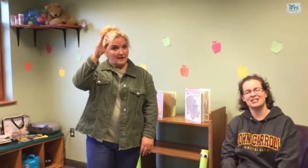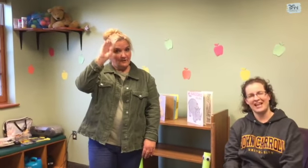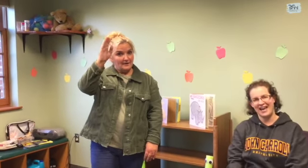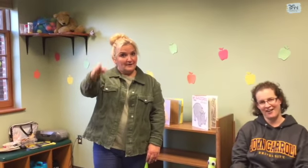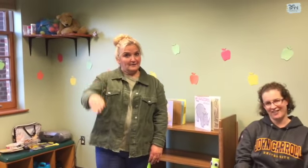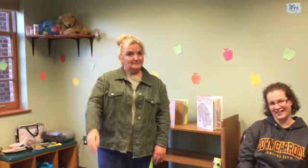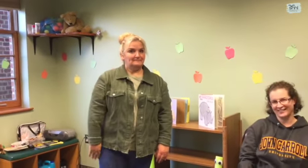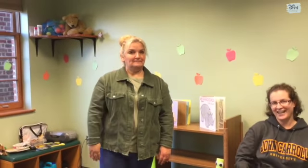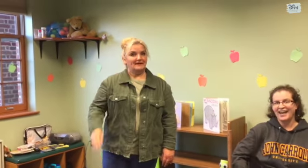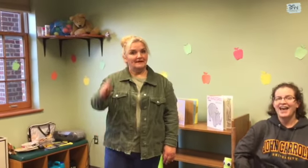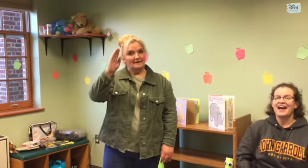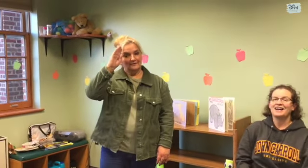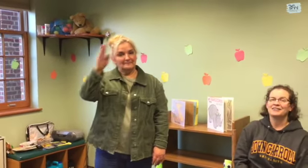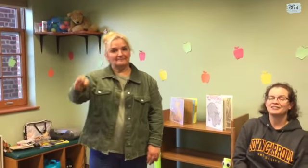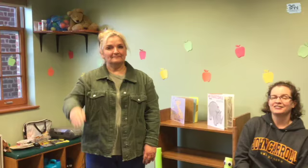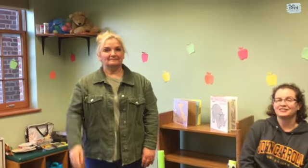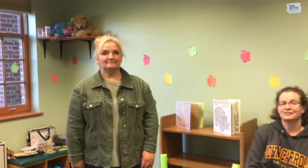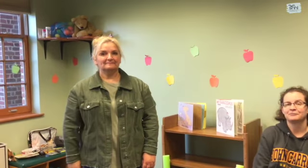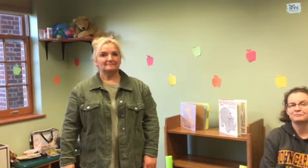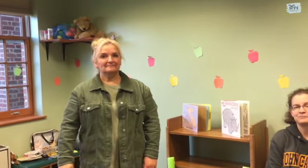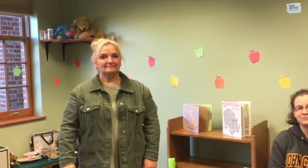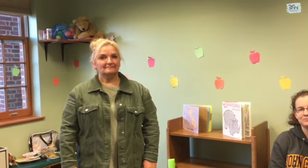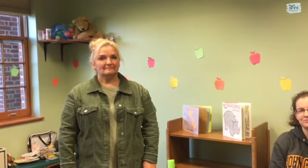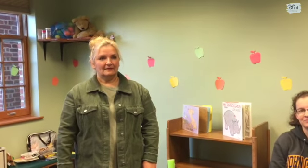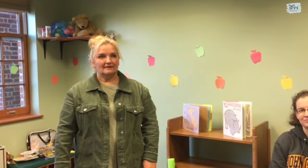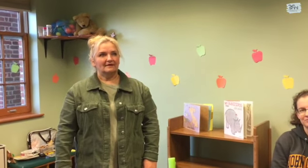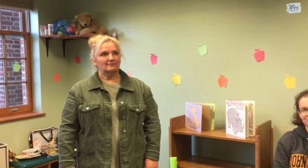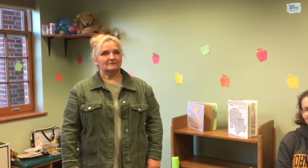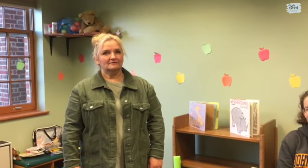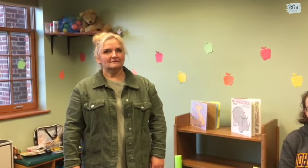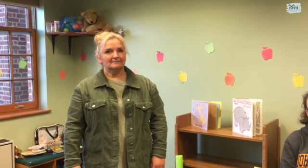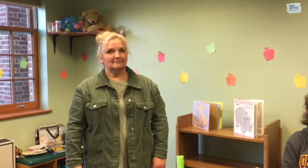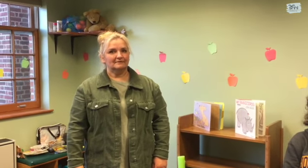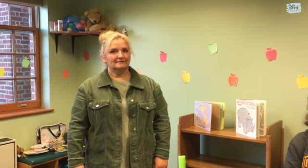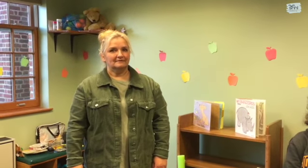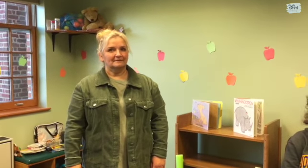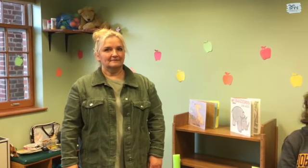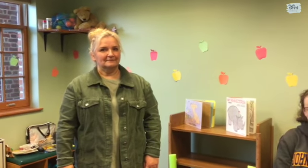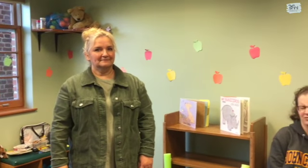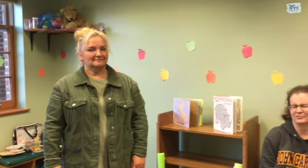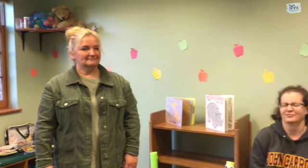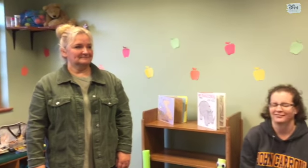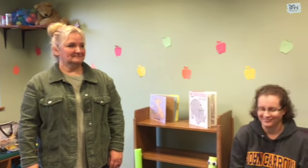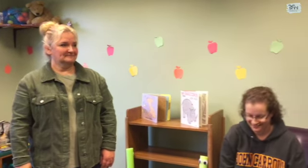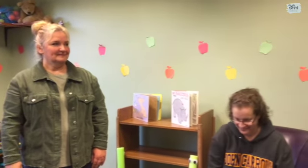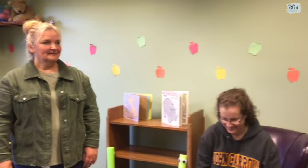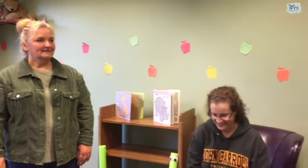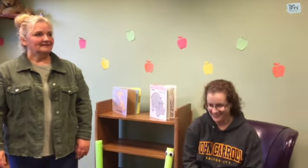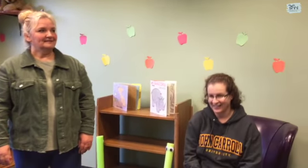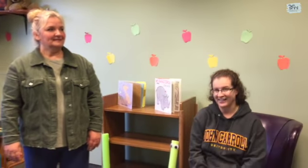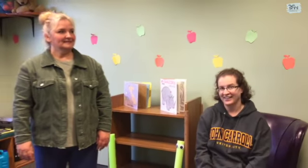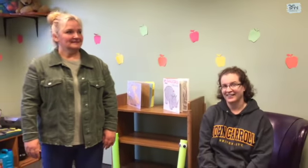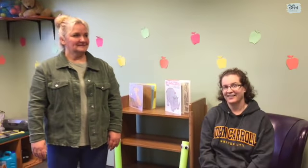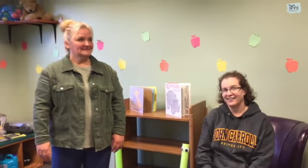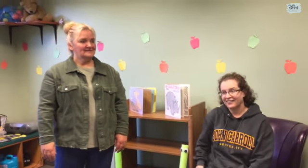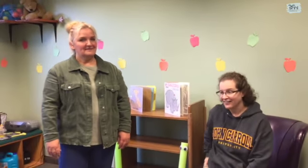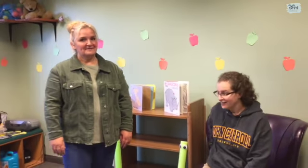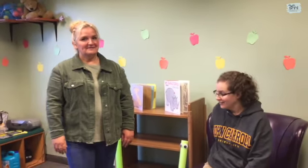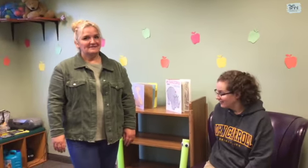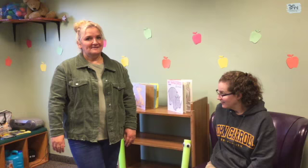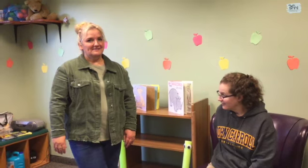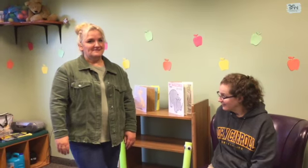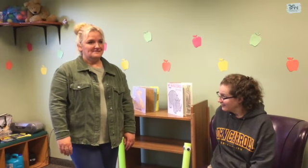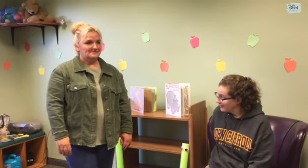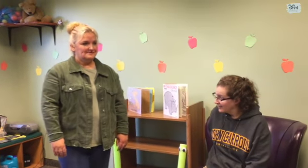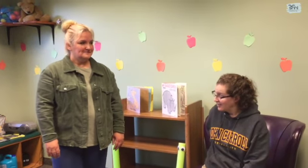Miss Karen. I wish we had some ambient lighting, Yeah, like to we can float see down it. upon you. That would be cool. What's our